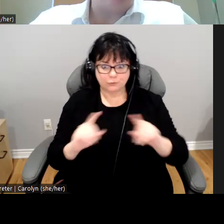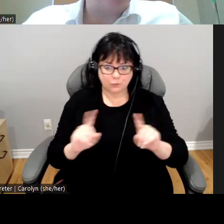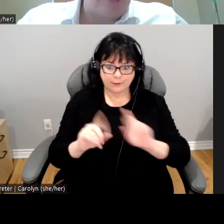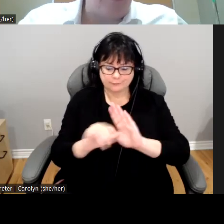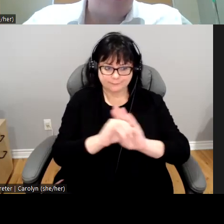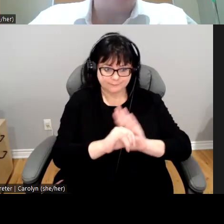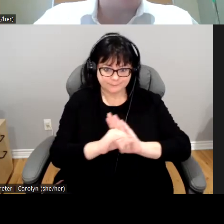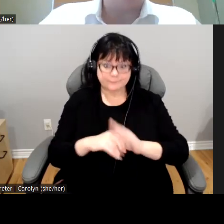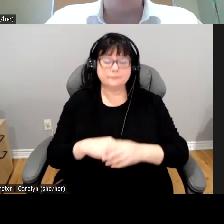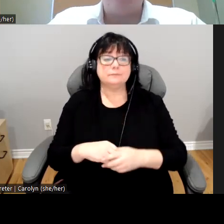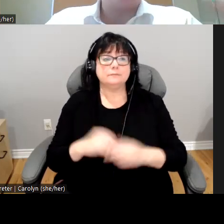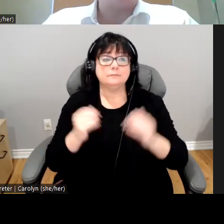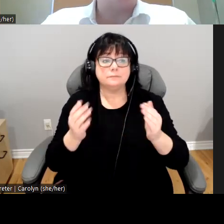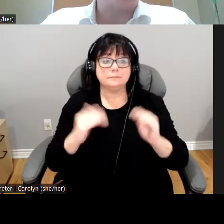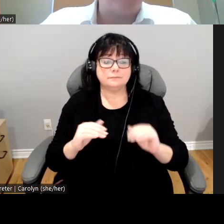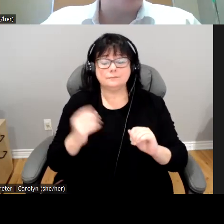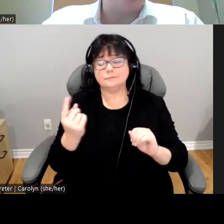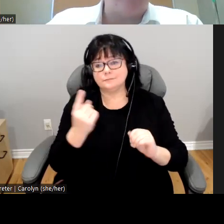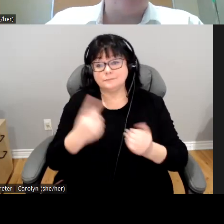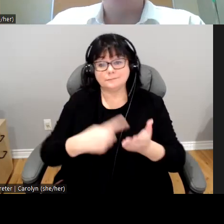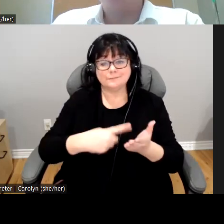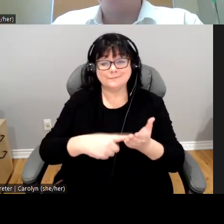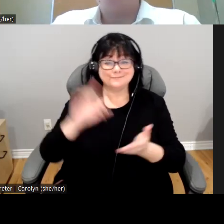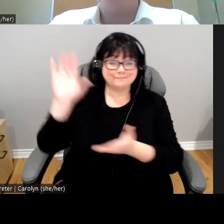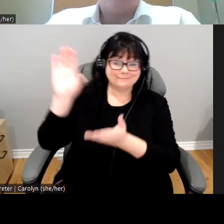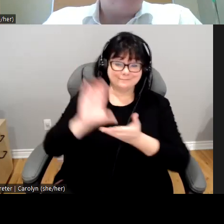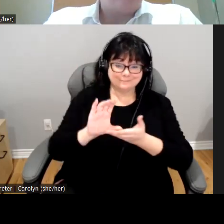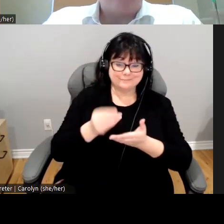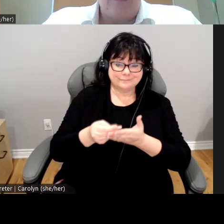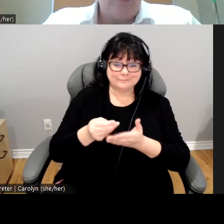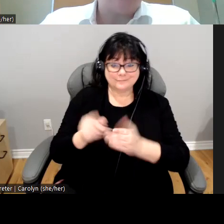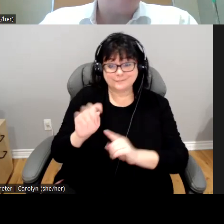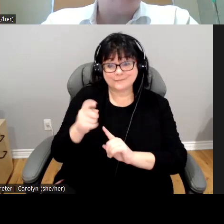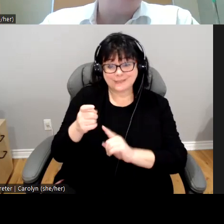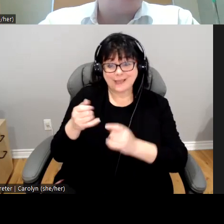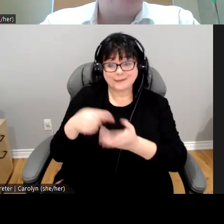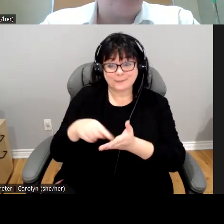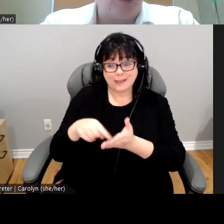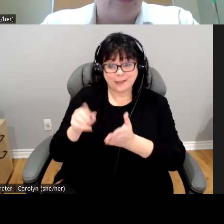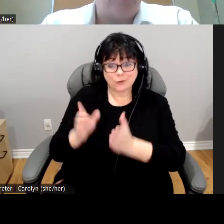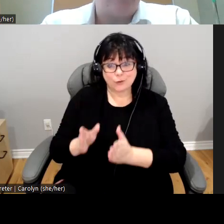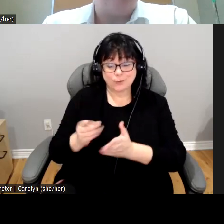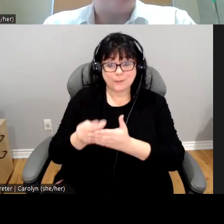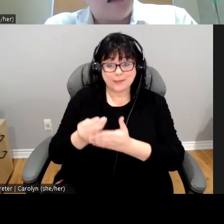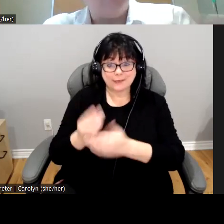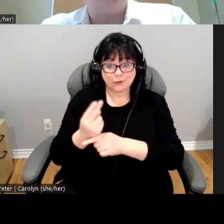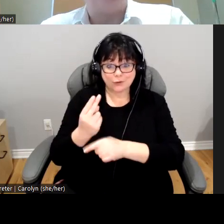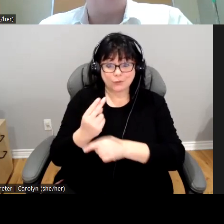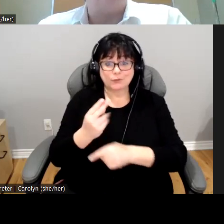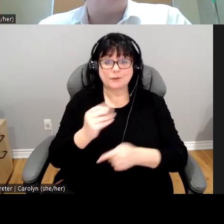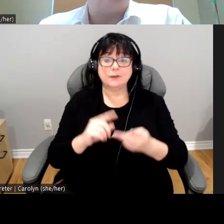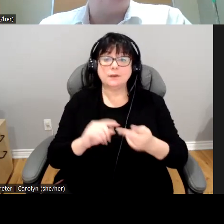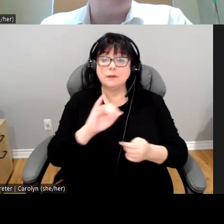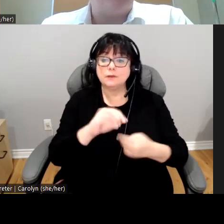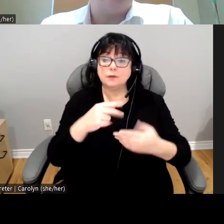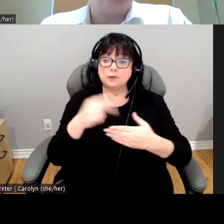little bit about taxpayer money, we've talked about success and outcomes of programs. How sustainable do you want these programs to be? How